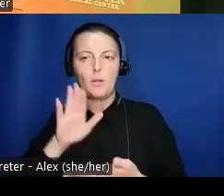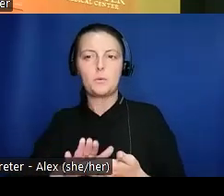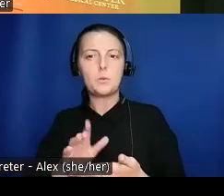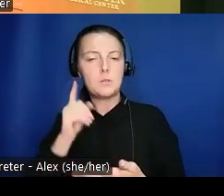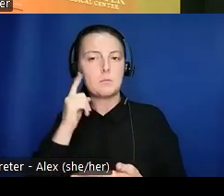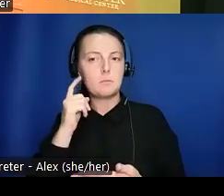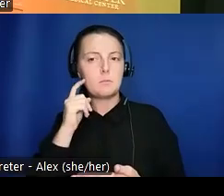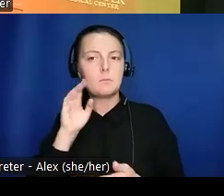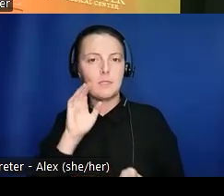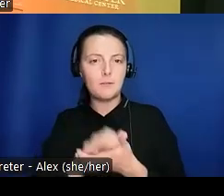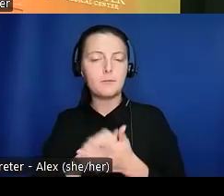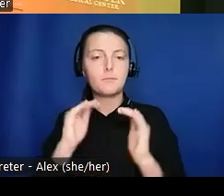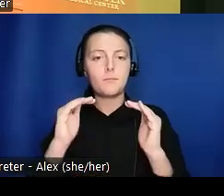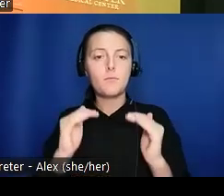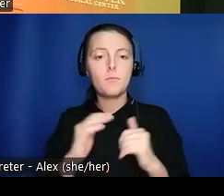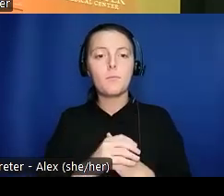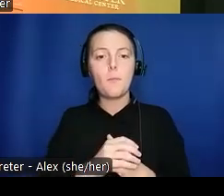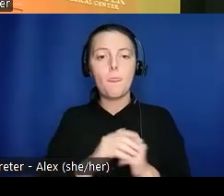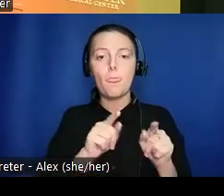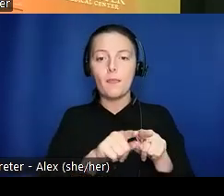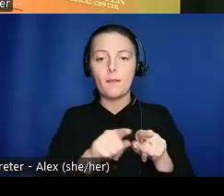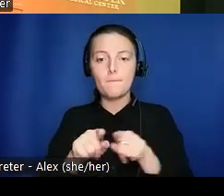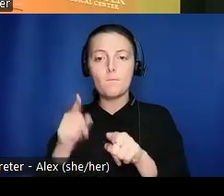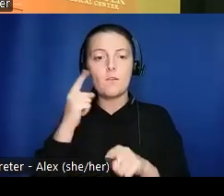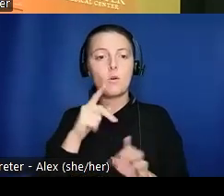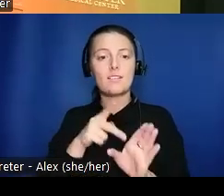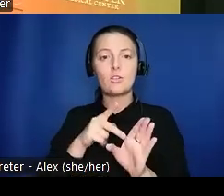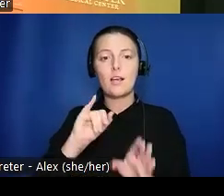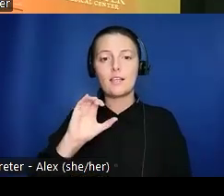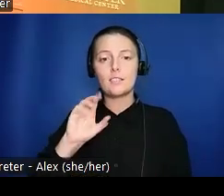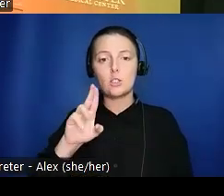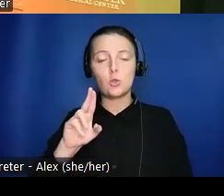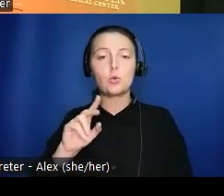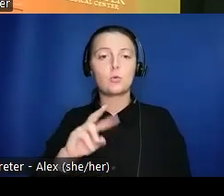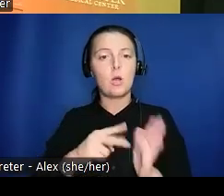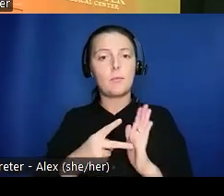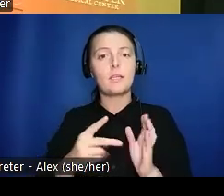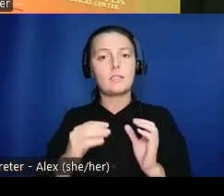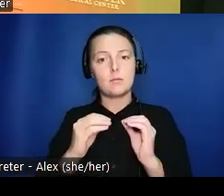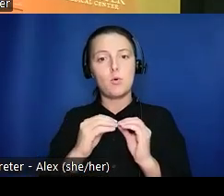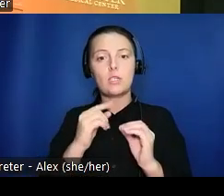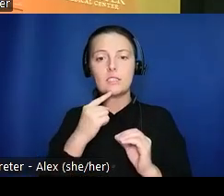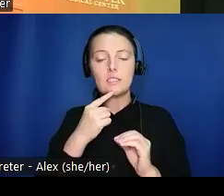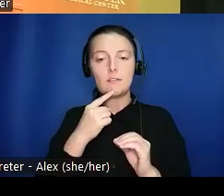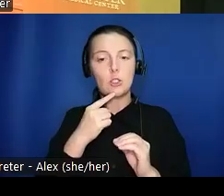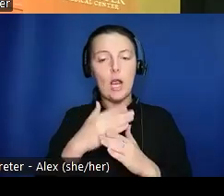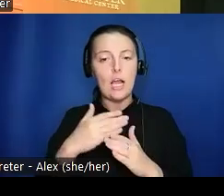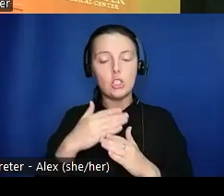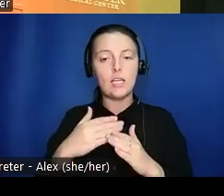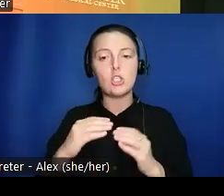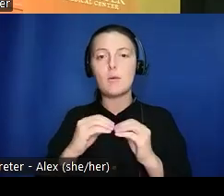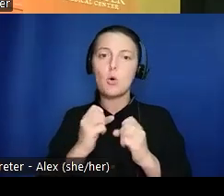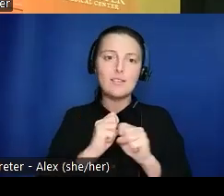psychiatric ICU to manage the severe agitation in a more safe and monitored environment, and also develop